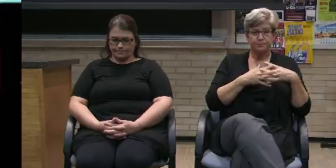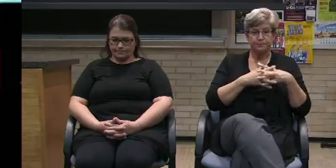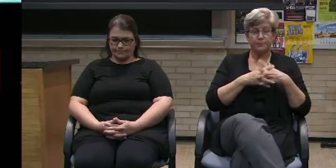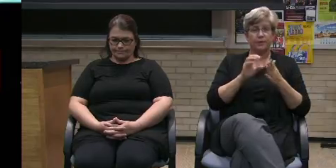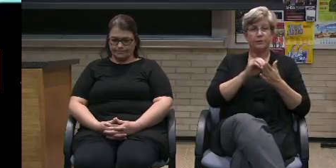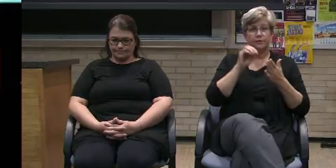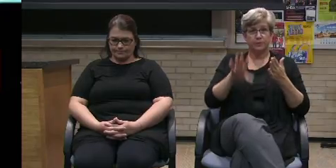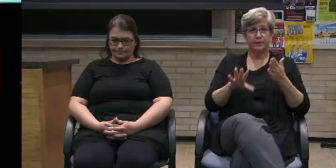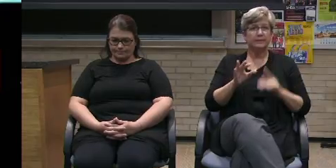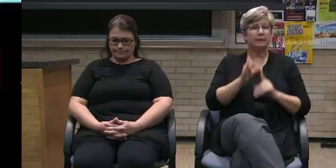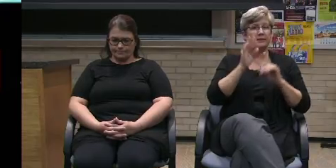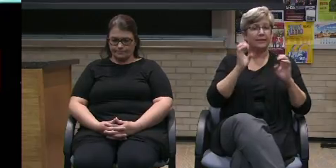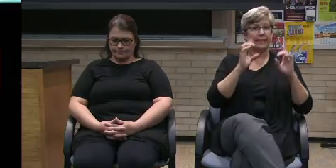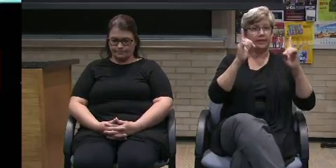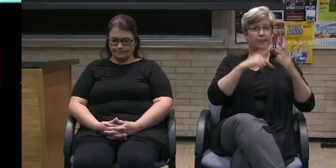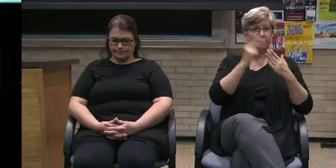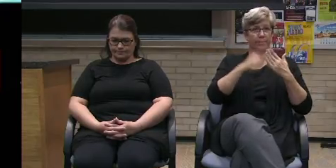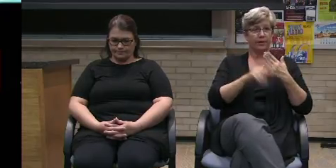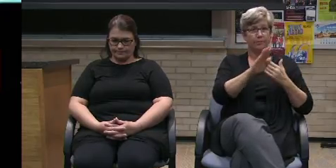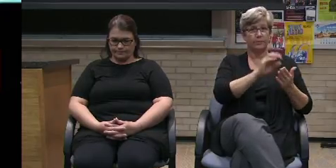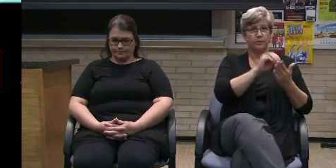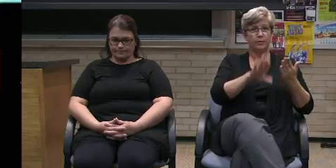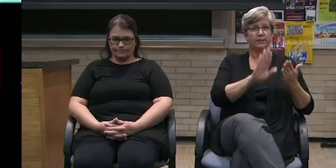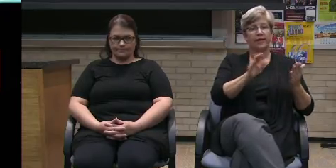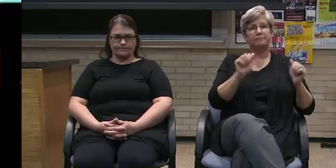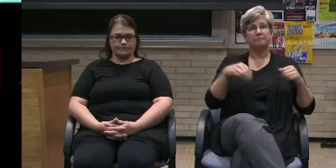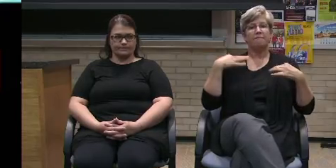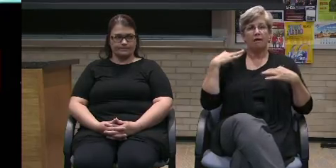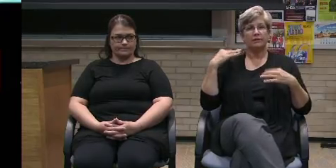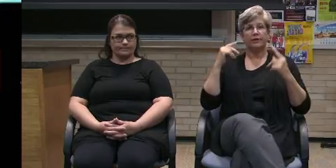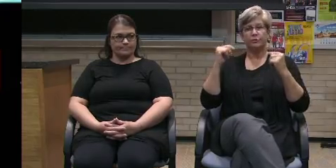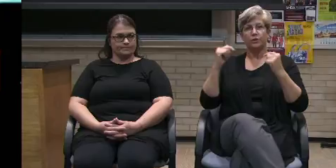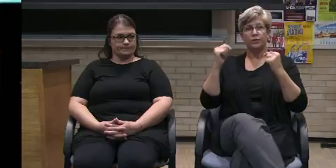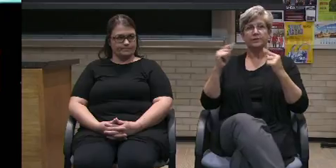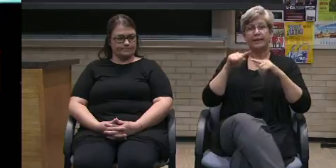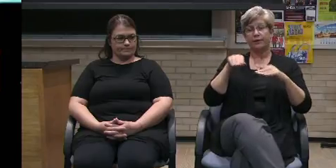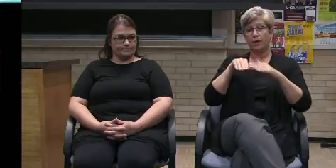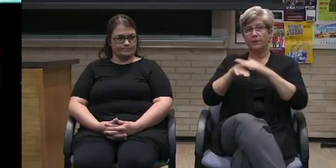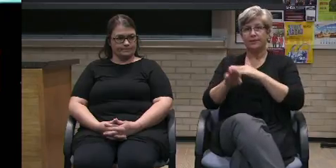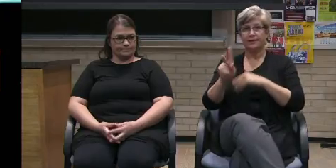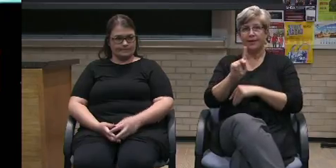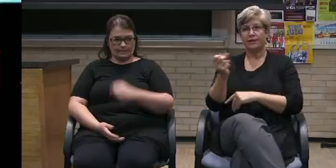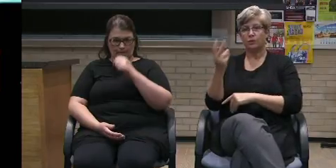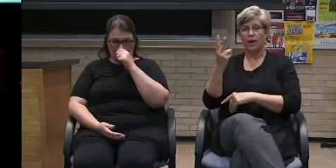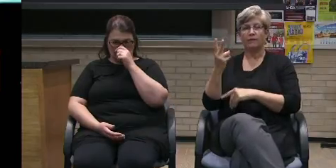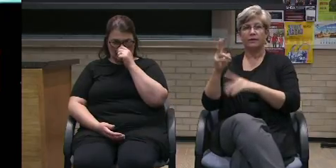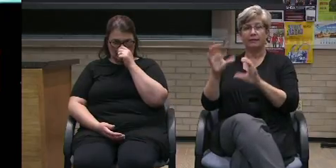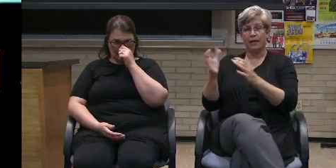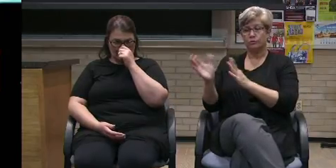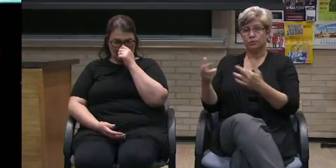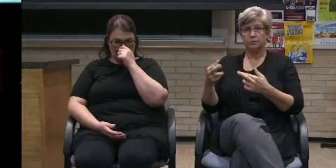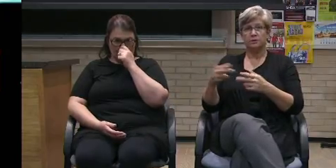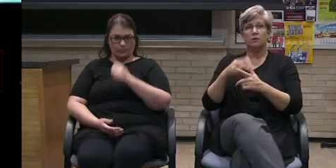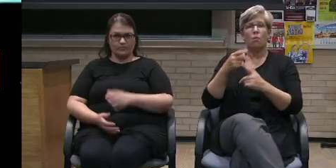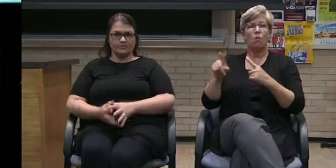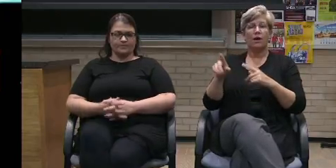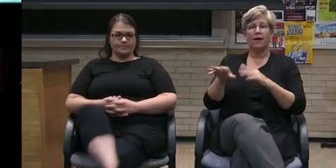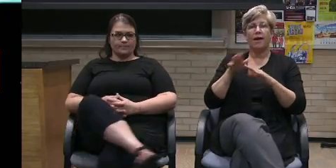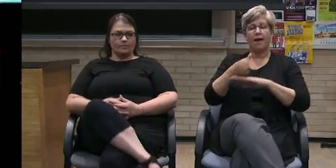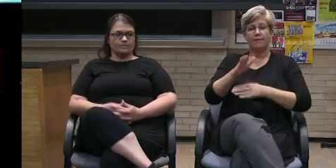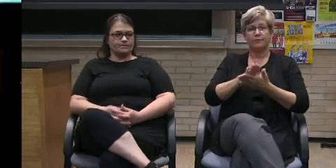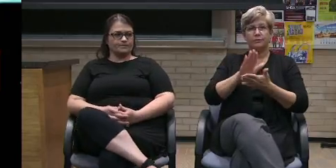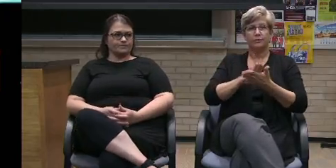Students, especially in education programs, can be volunteer tutors, either pushing into the K-12 or in after school, latchkey